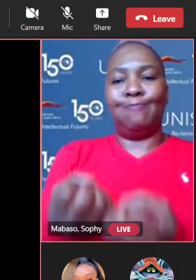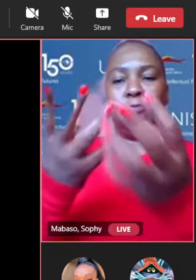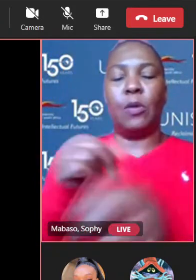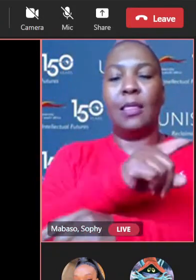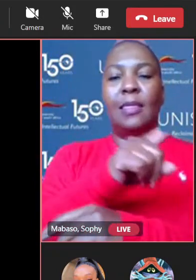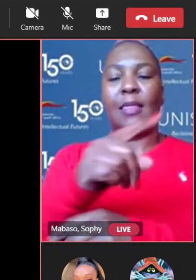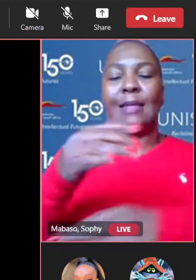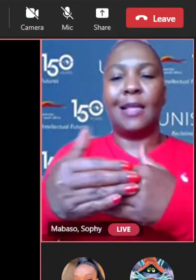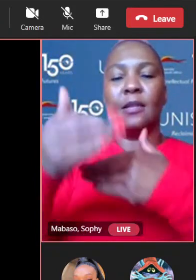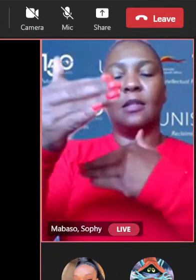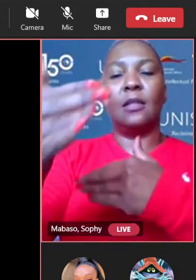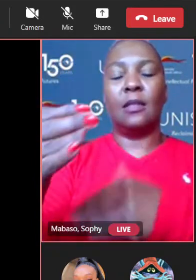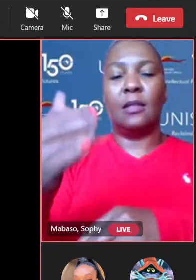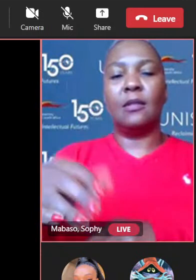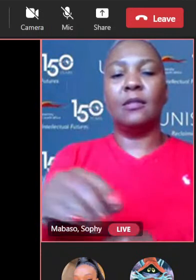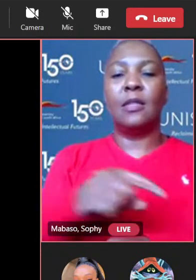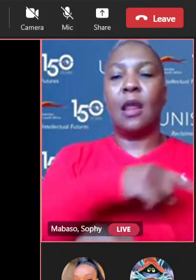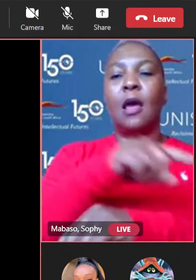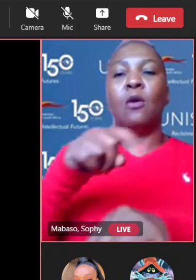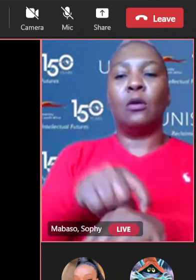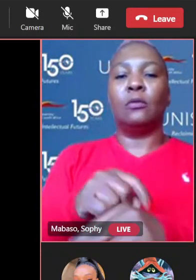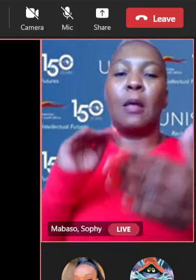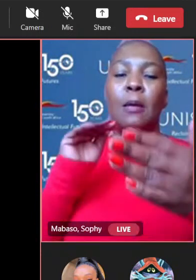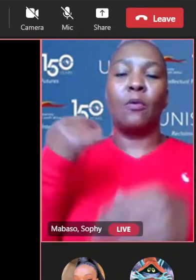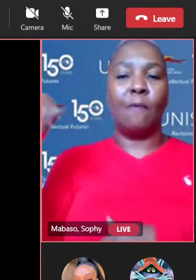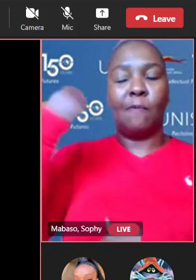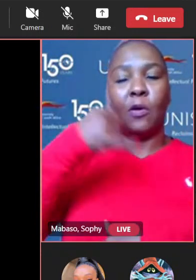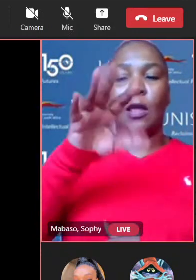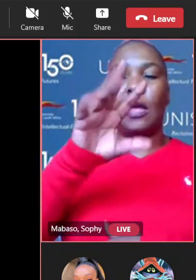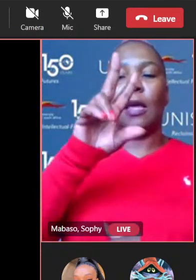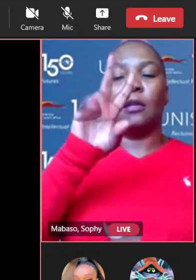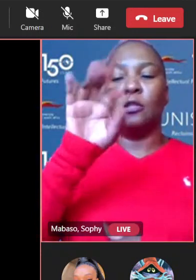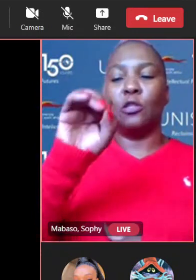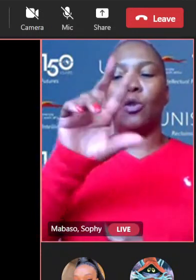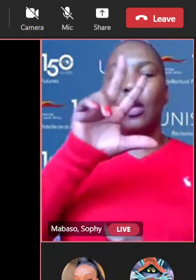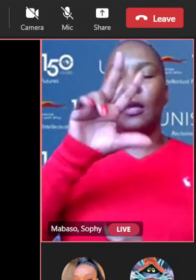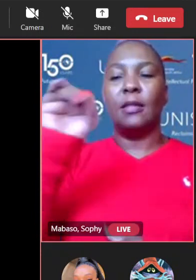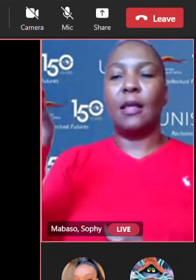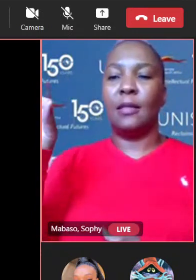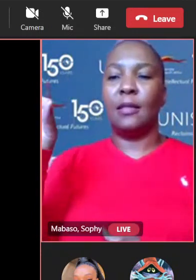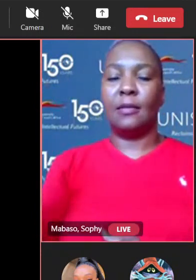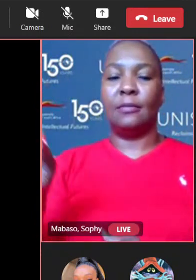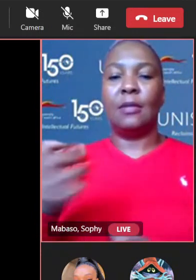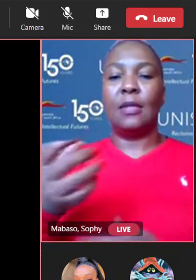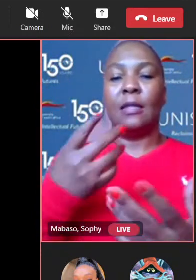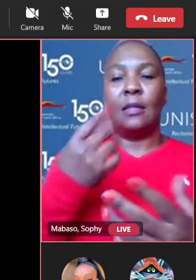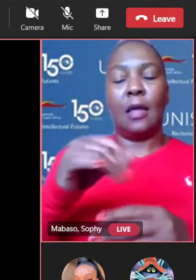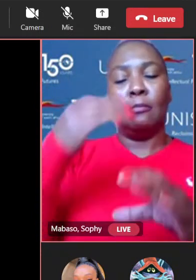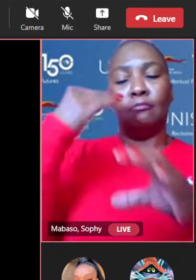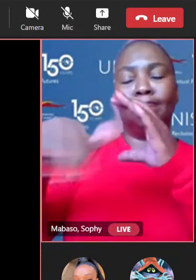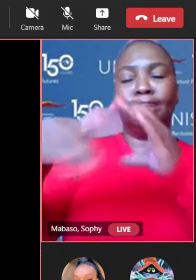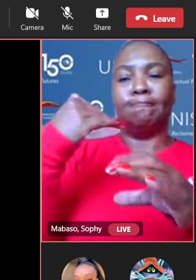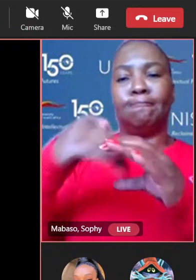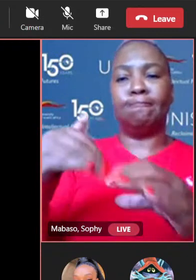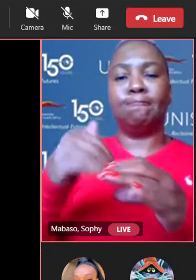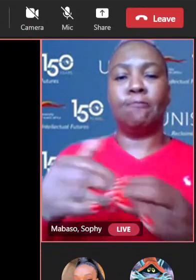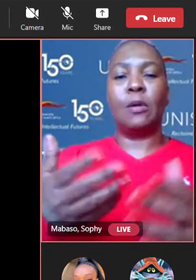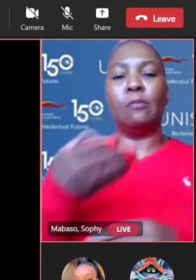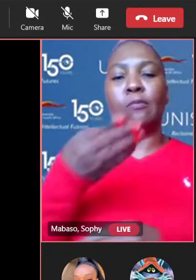reach us out on the 0800 number. We also have our mailbox, which is